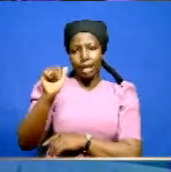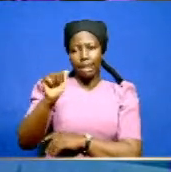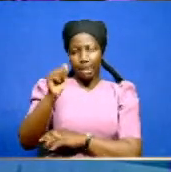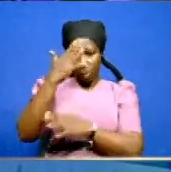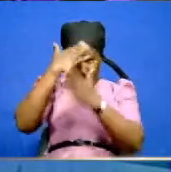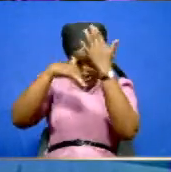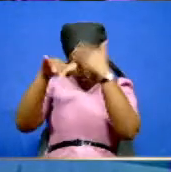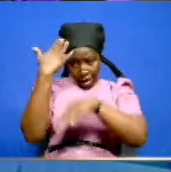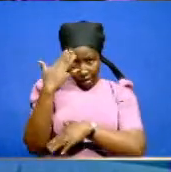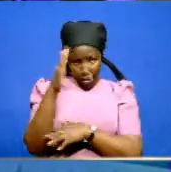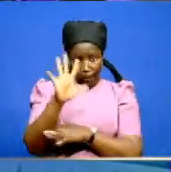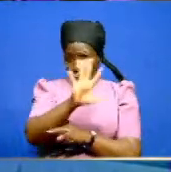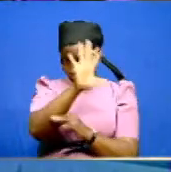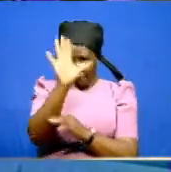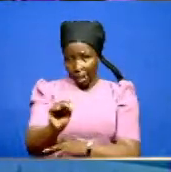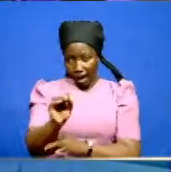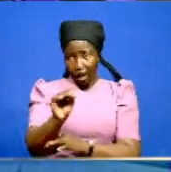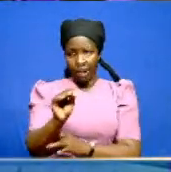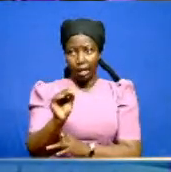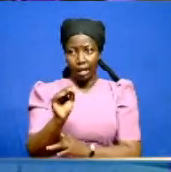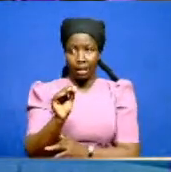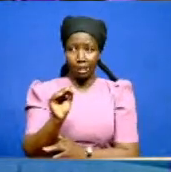AUA, in